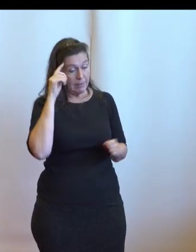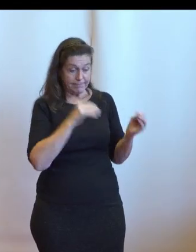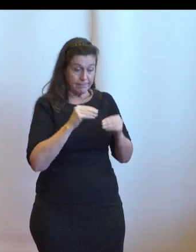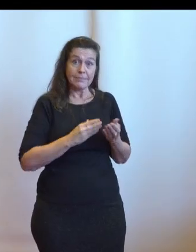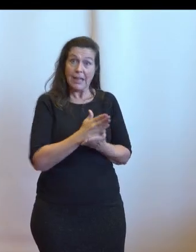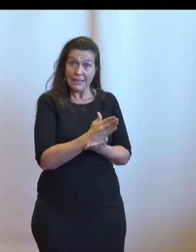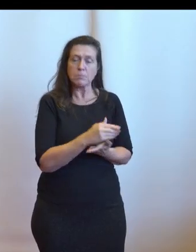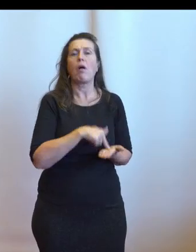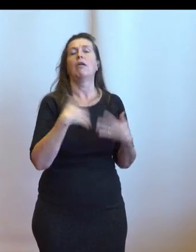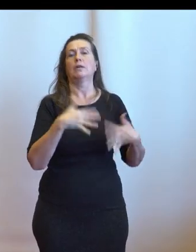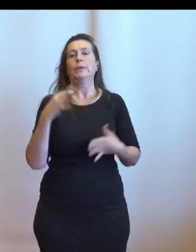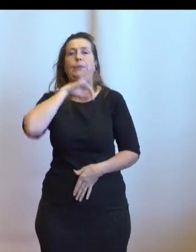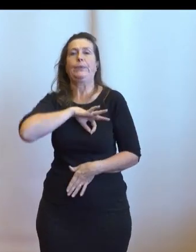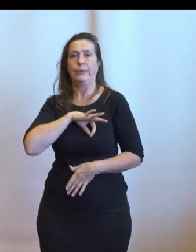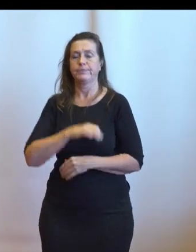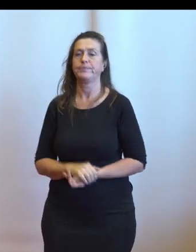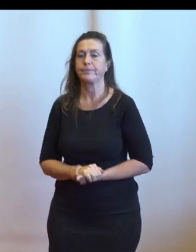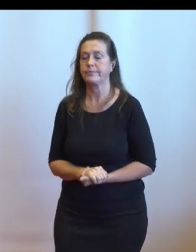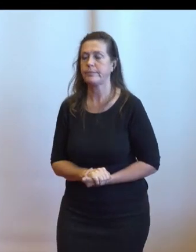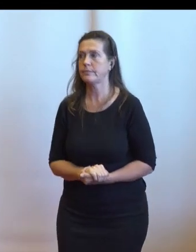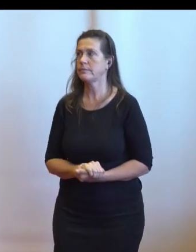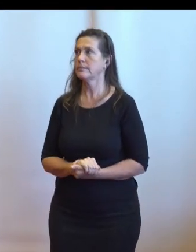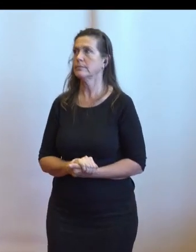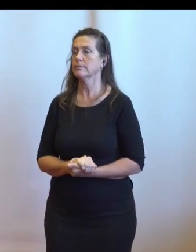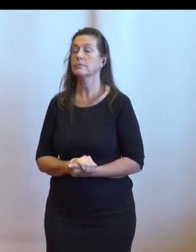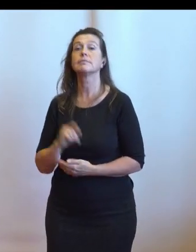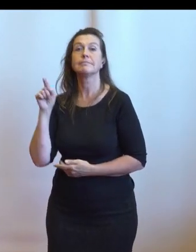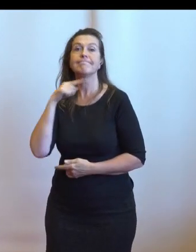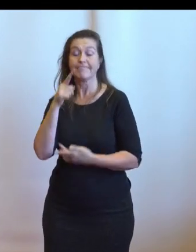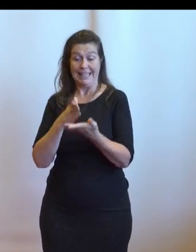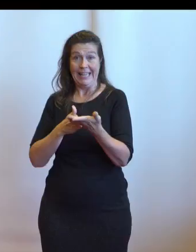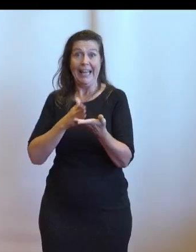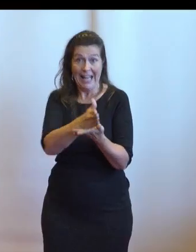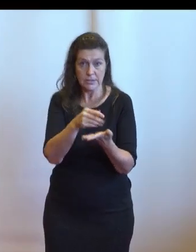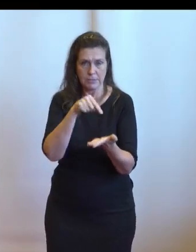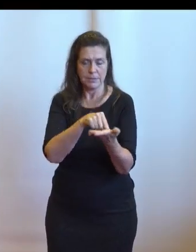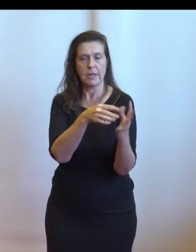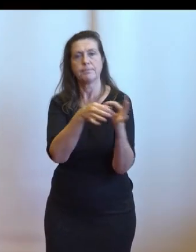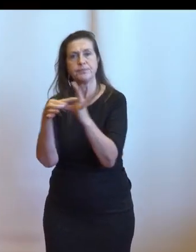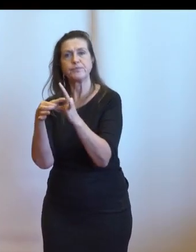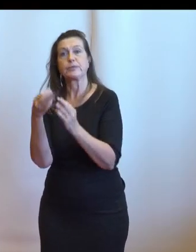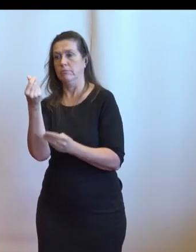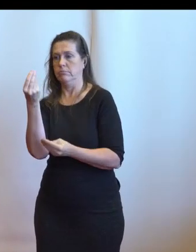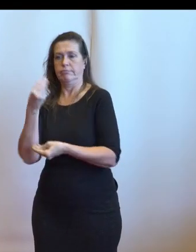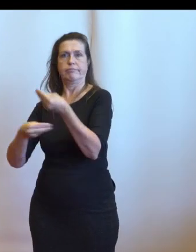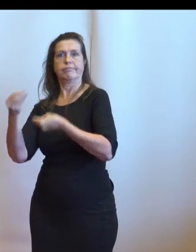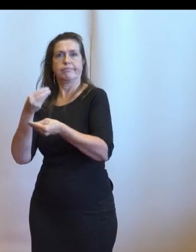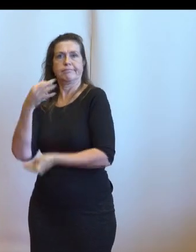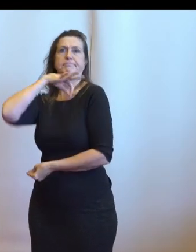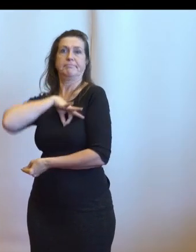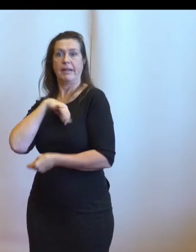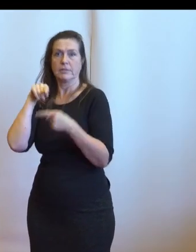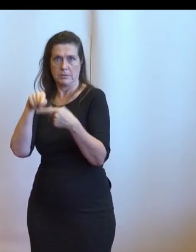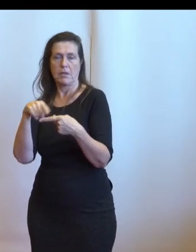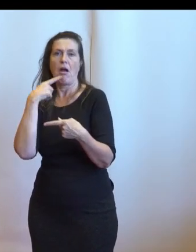a question to the panelists from Barclays. You mentioned accessibility as it pertains to commercial benefits and the importance to sort of highlight that